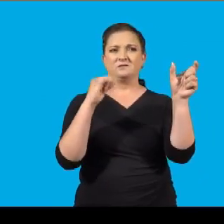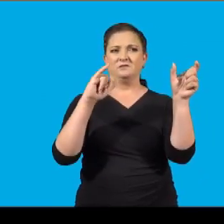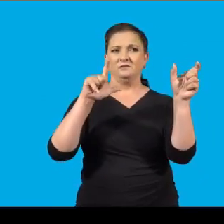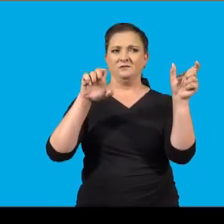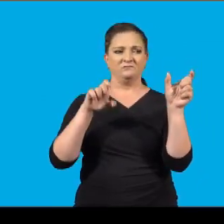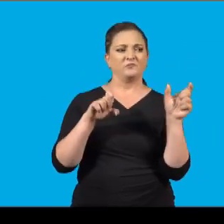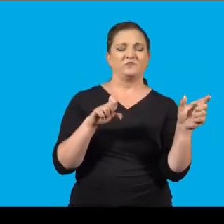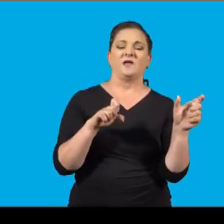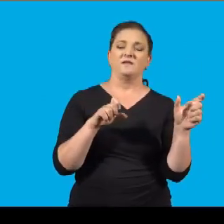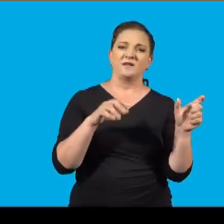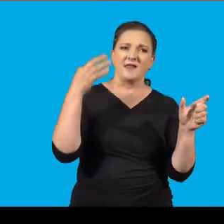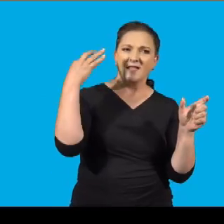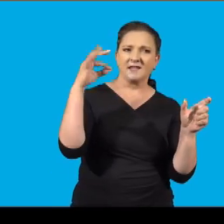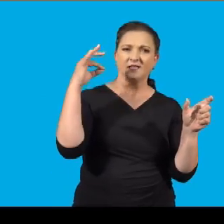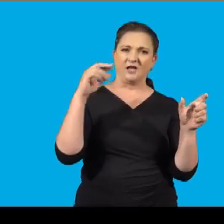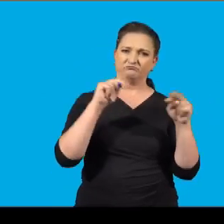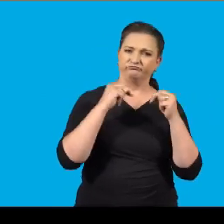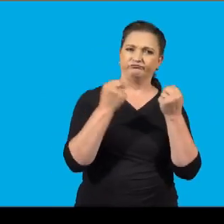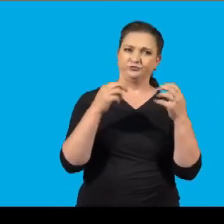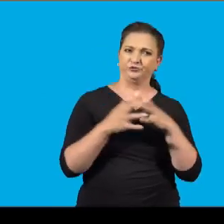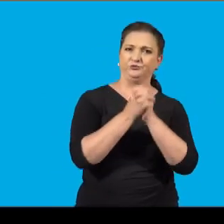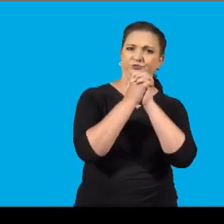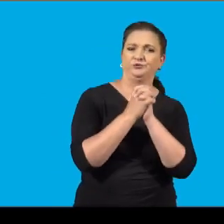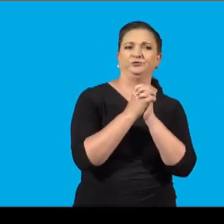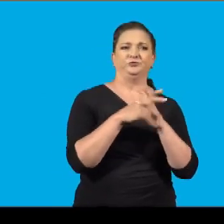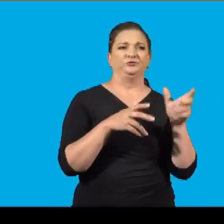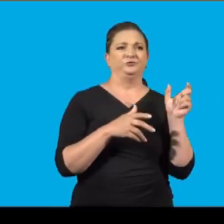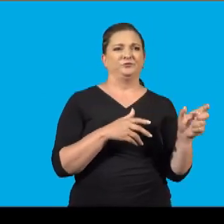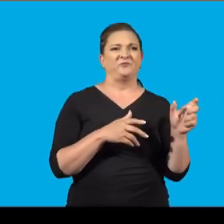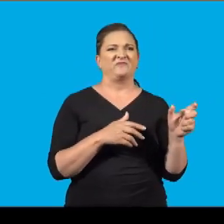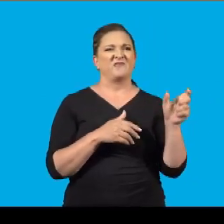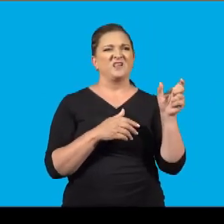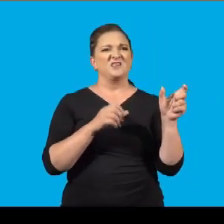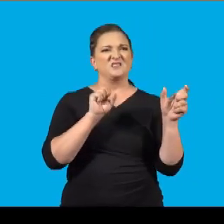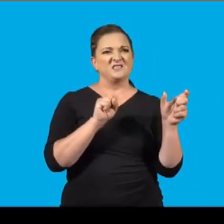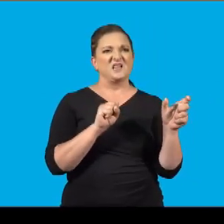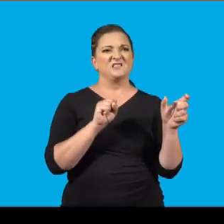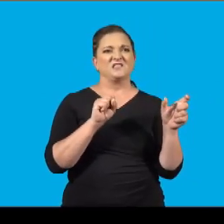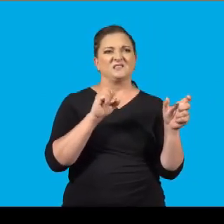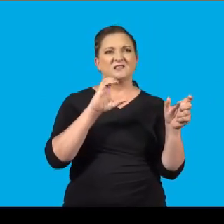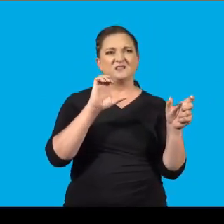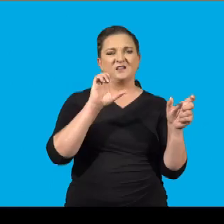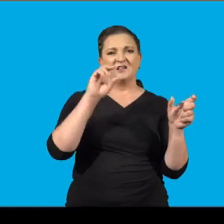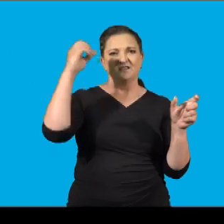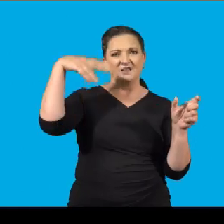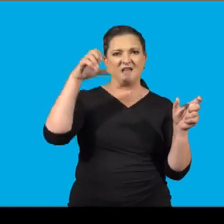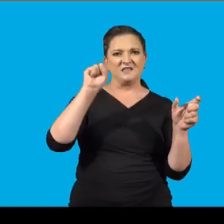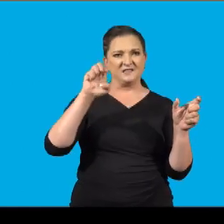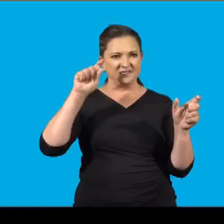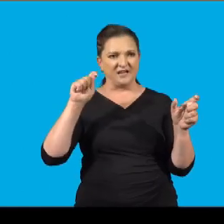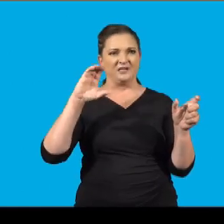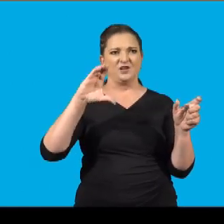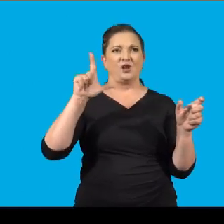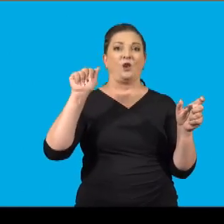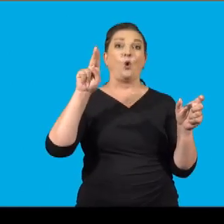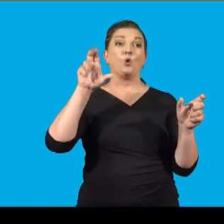exile, Government of National Unity, Record of Understanding, Sunset Clause, massacre, and democracy. Please